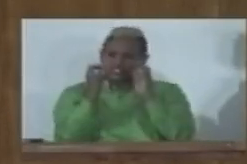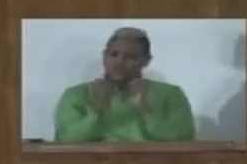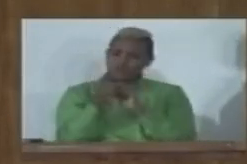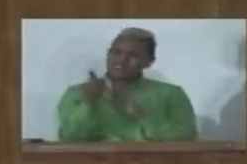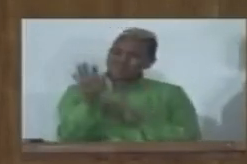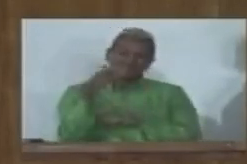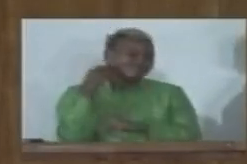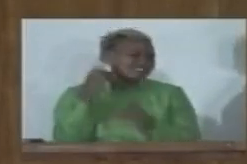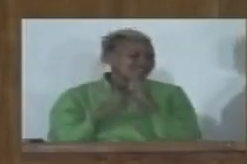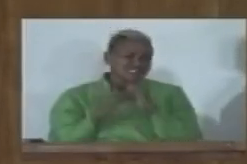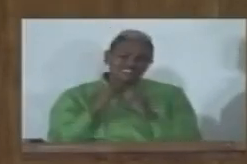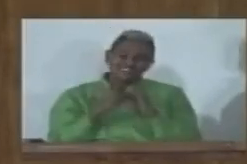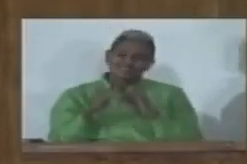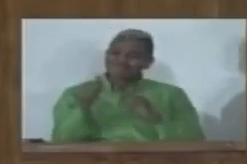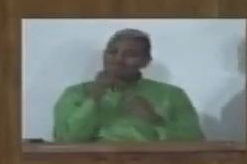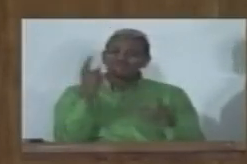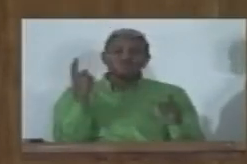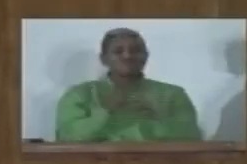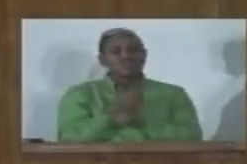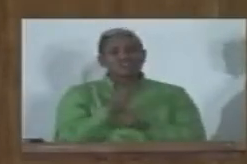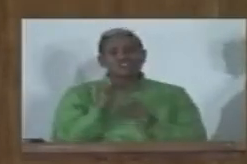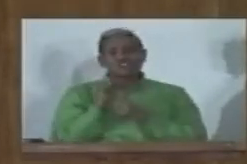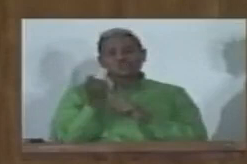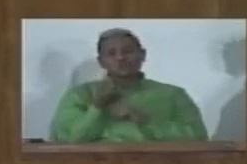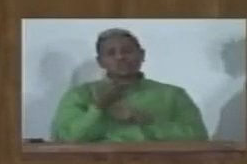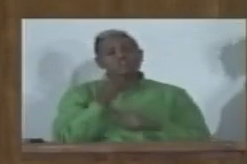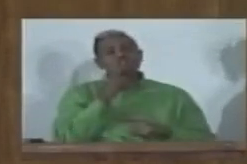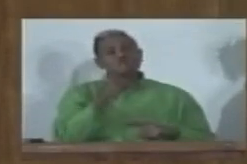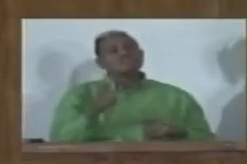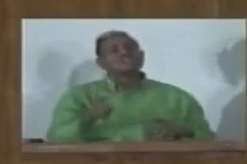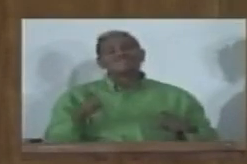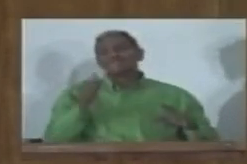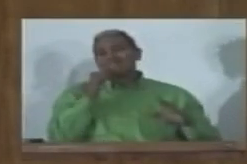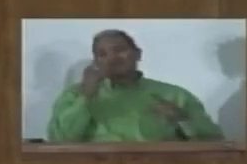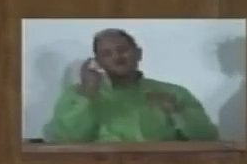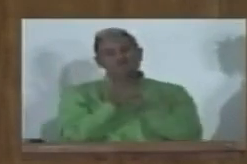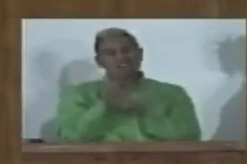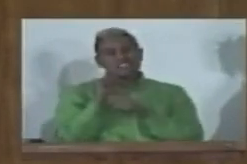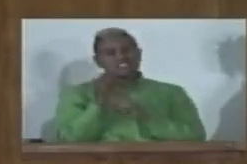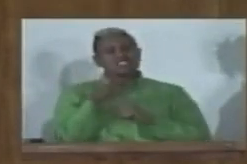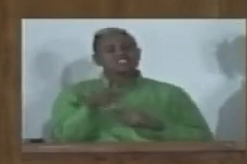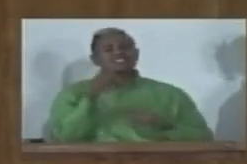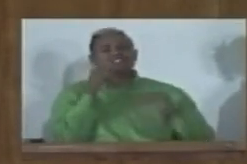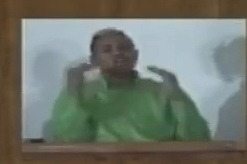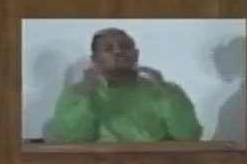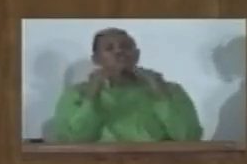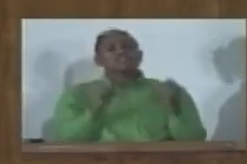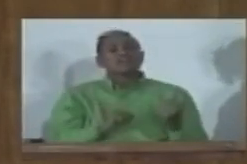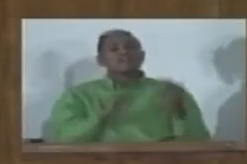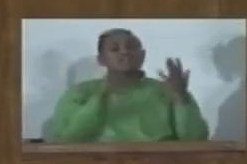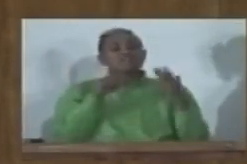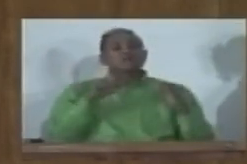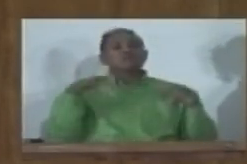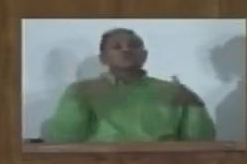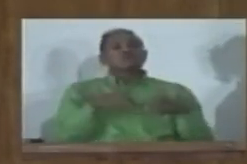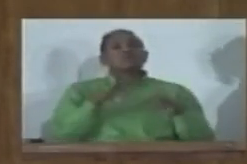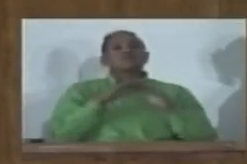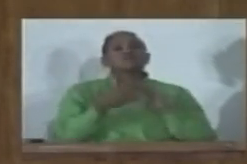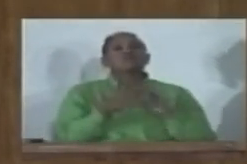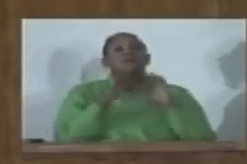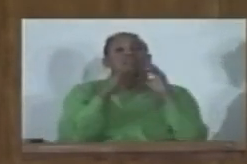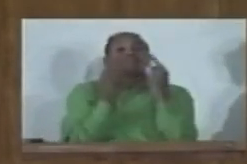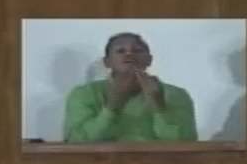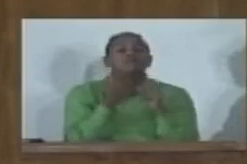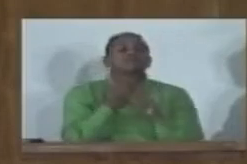correct this inhumane situation, cruel situation, this injustice faced by this group of the Jamaican family